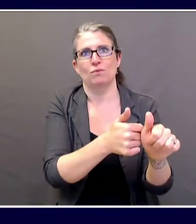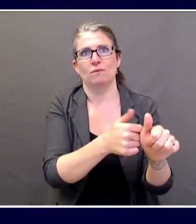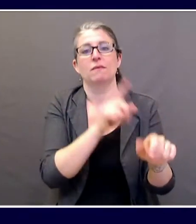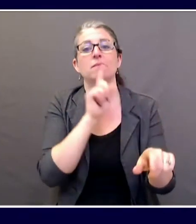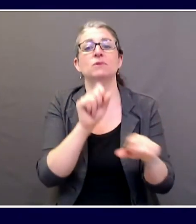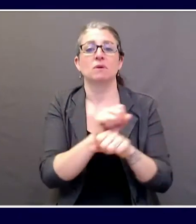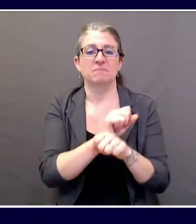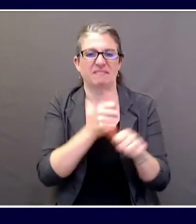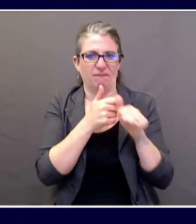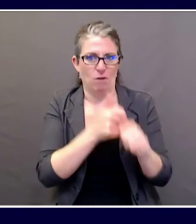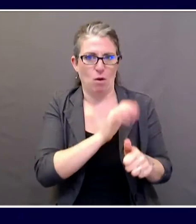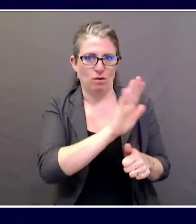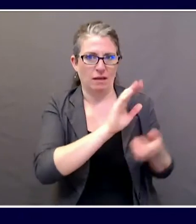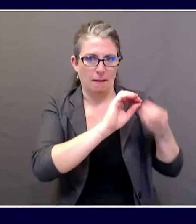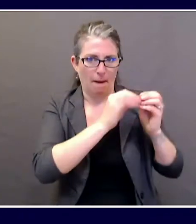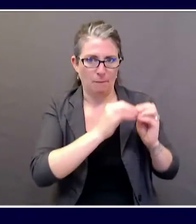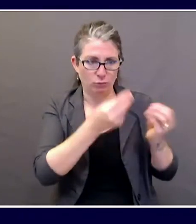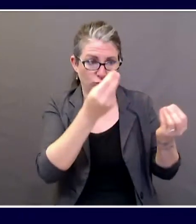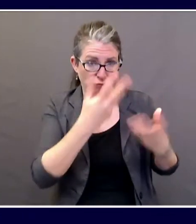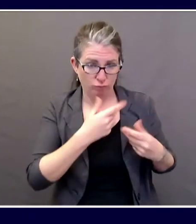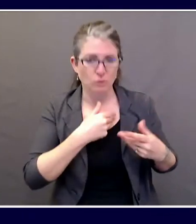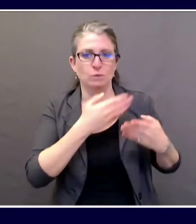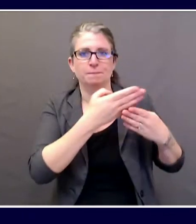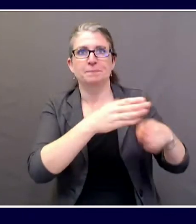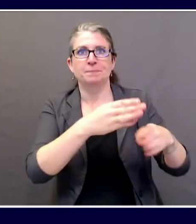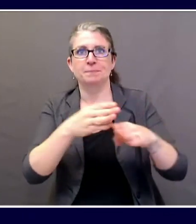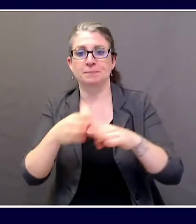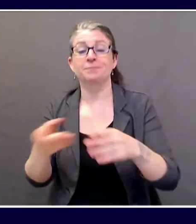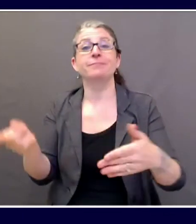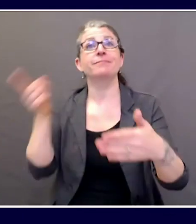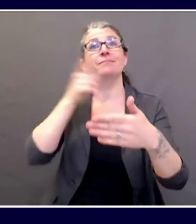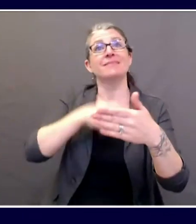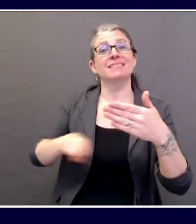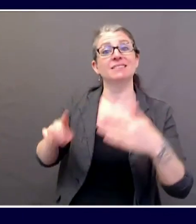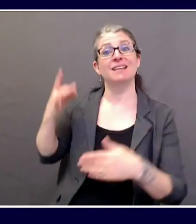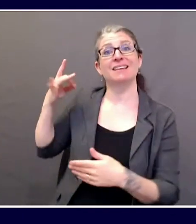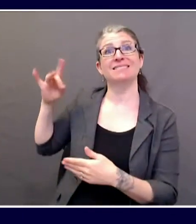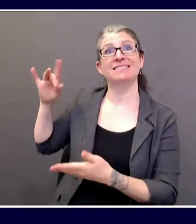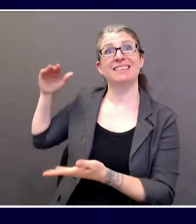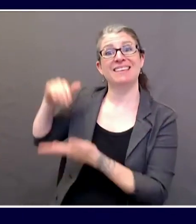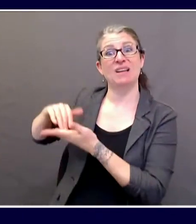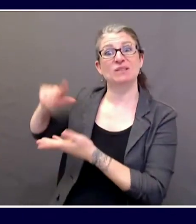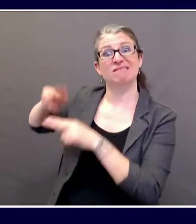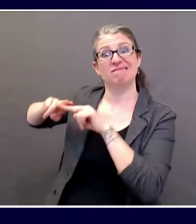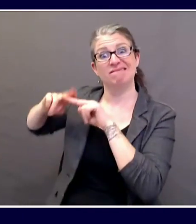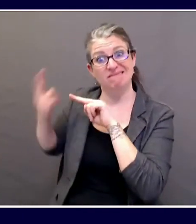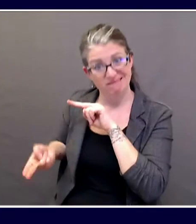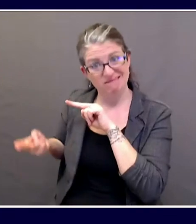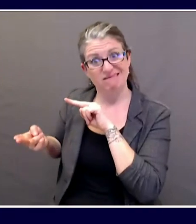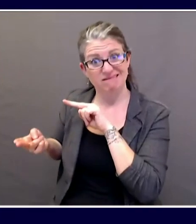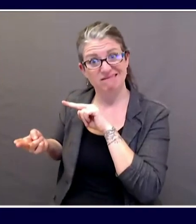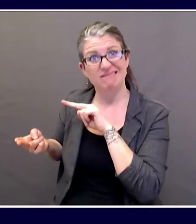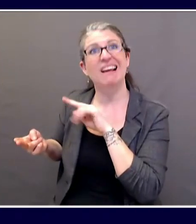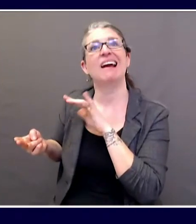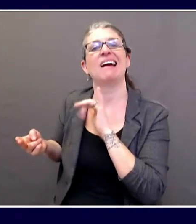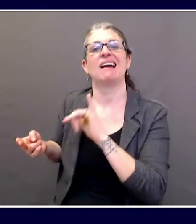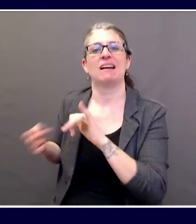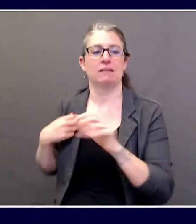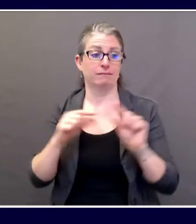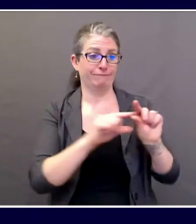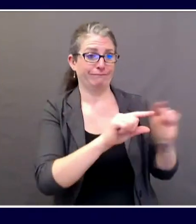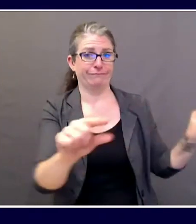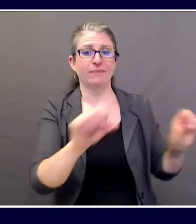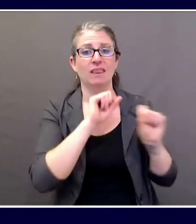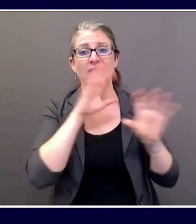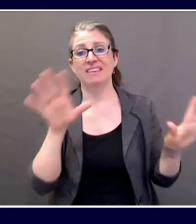reduction, 18,100 fewer doses coming into the state next week as compared to this week, there were a fair number